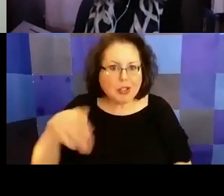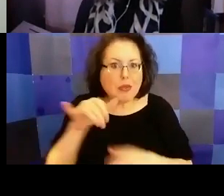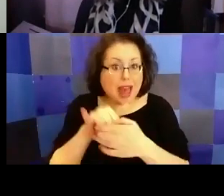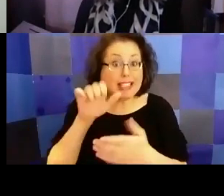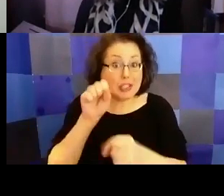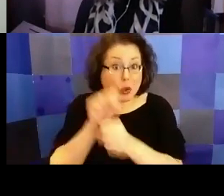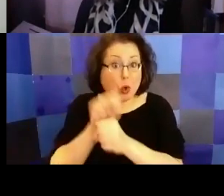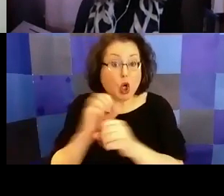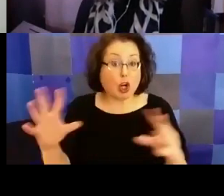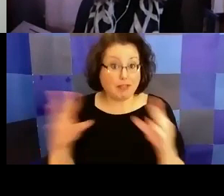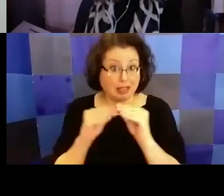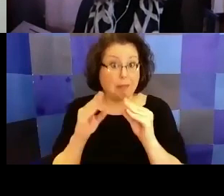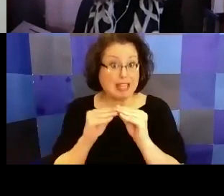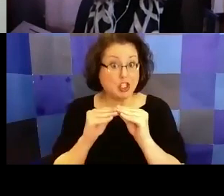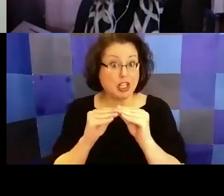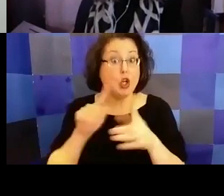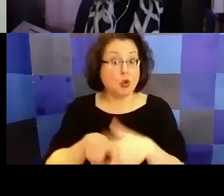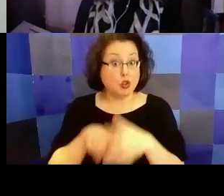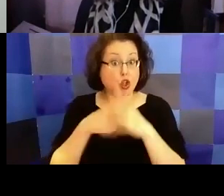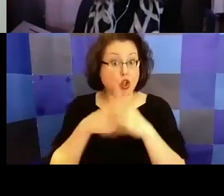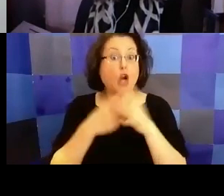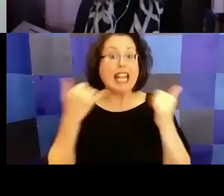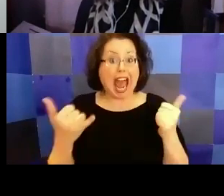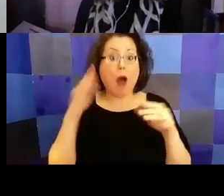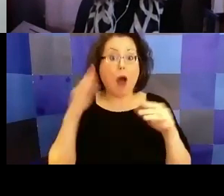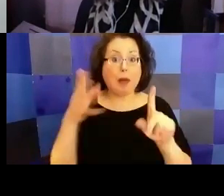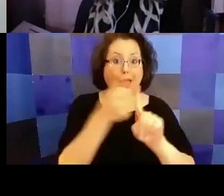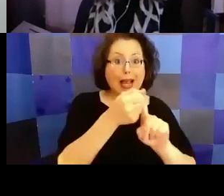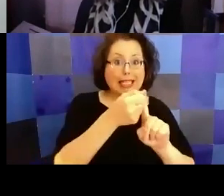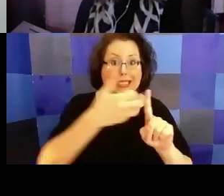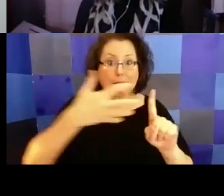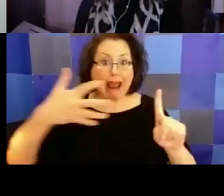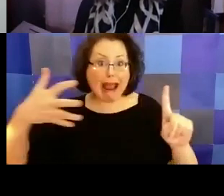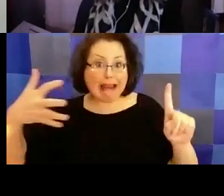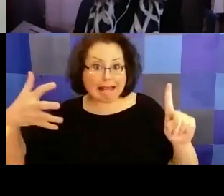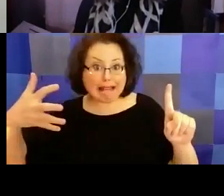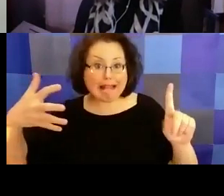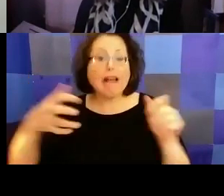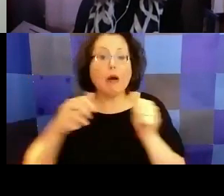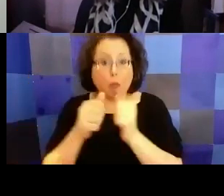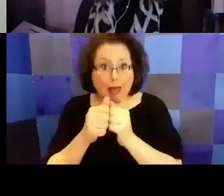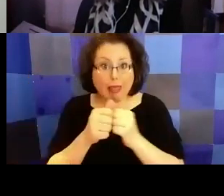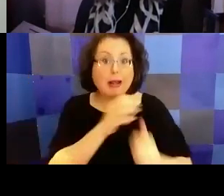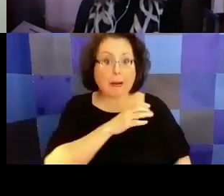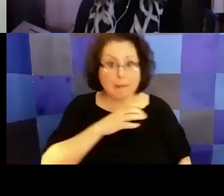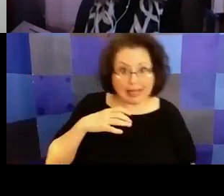will start, but then it will now expand to committees and to members of the public.